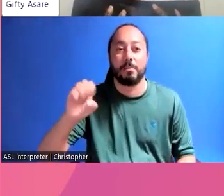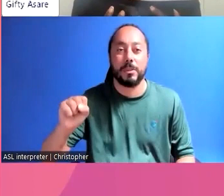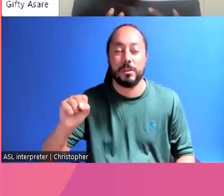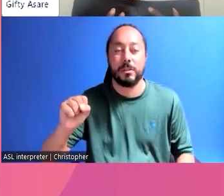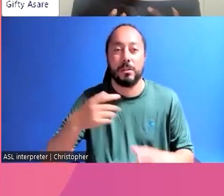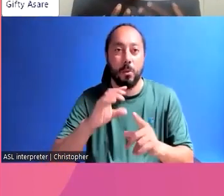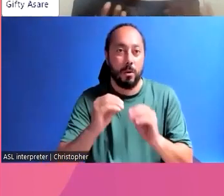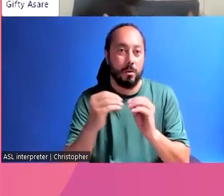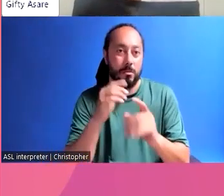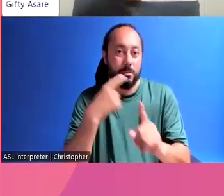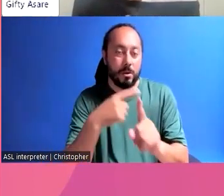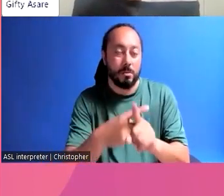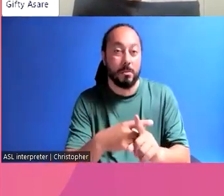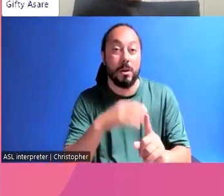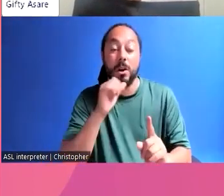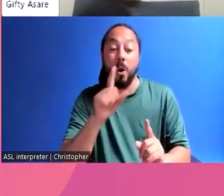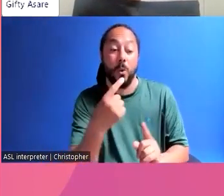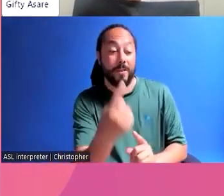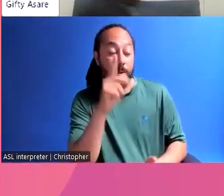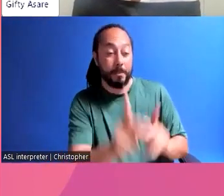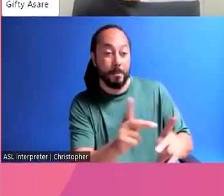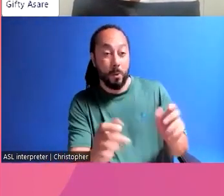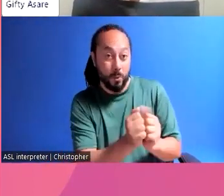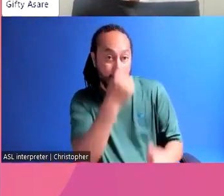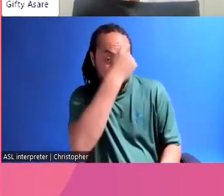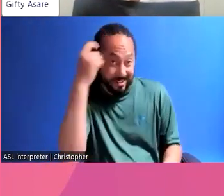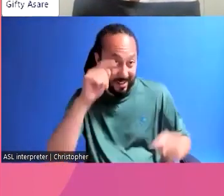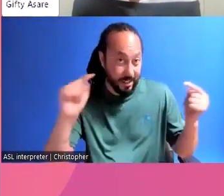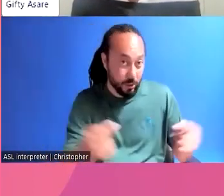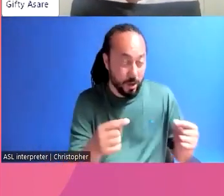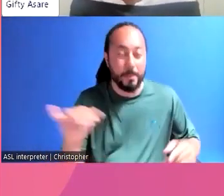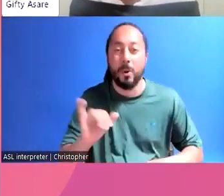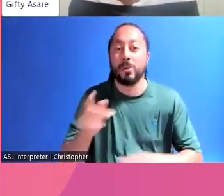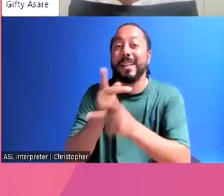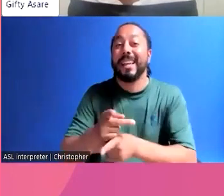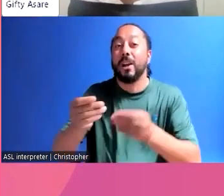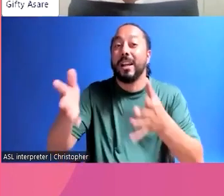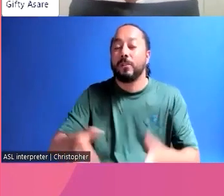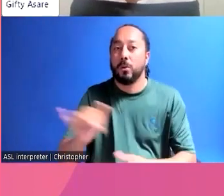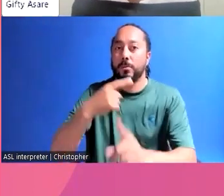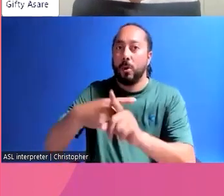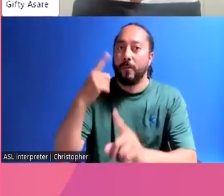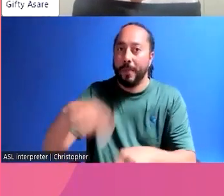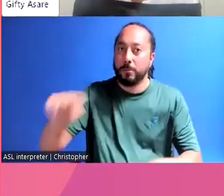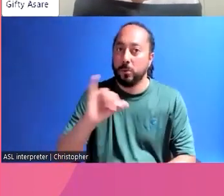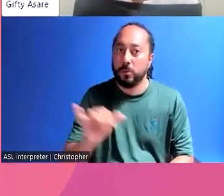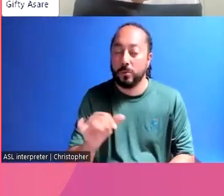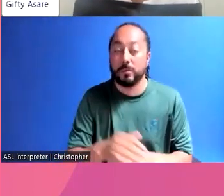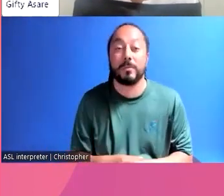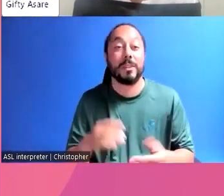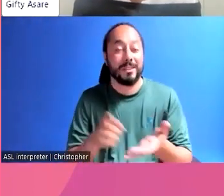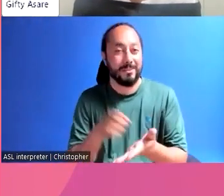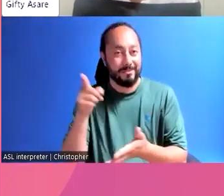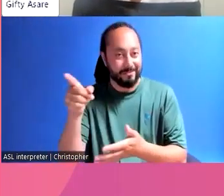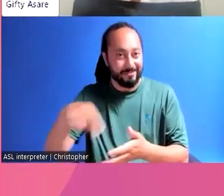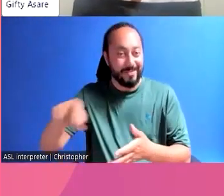have experienced a traumatic brain injury, but also for the caregivers. And so they mention how peer support